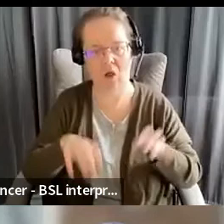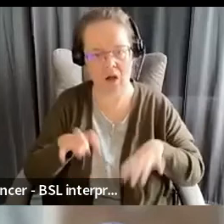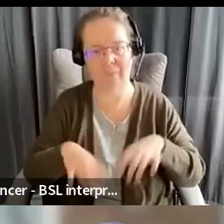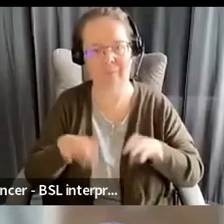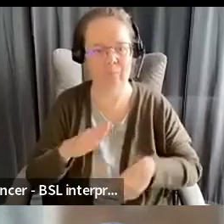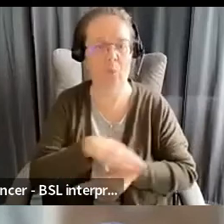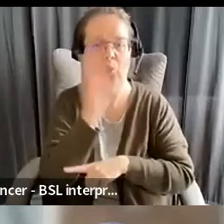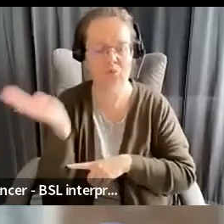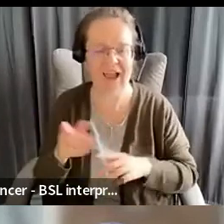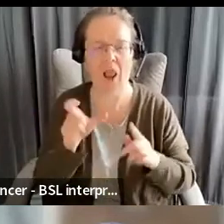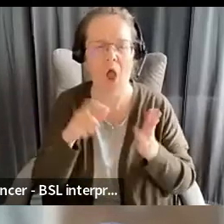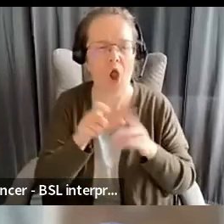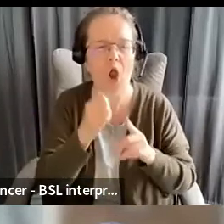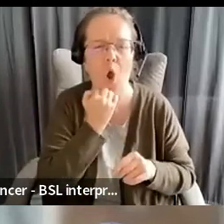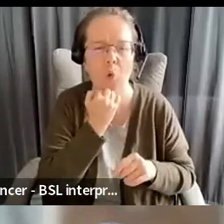code and stuff like that.